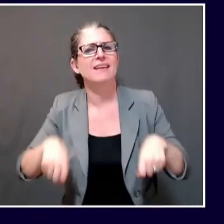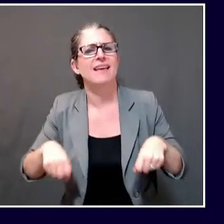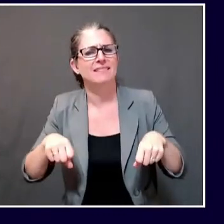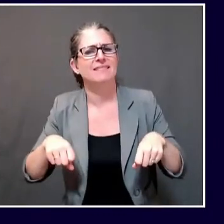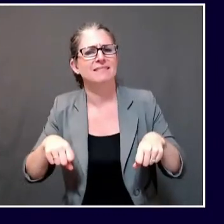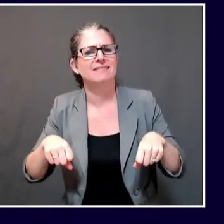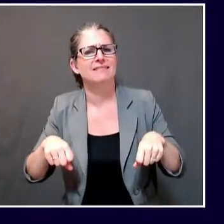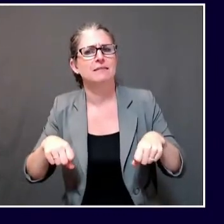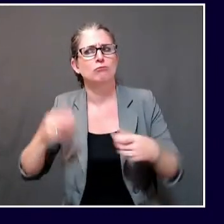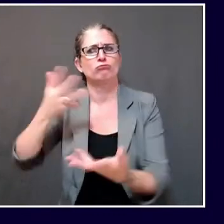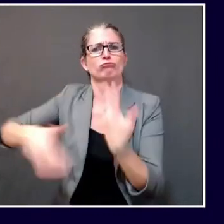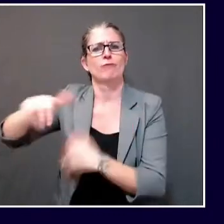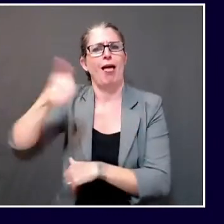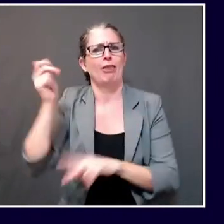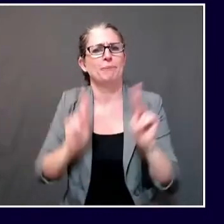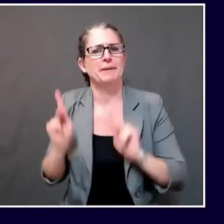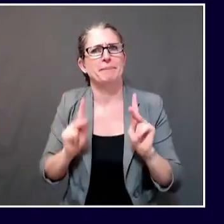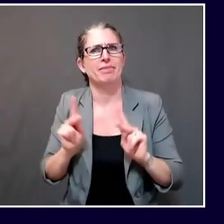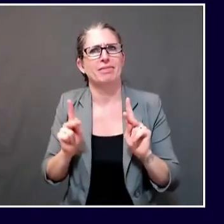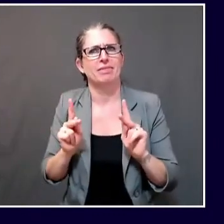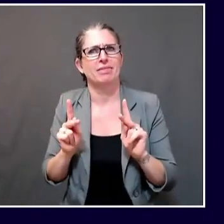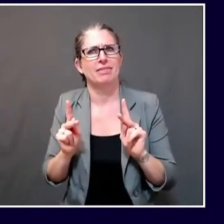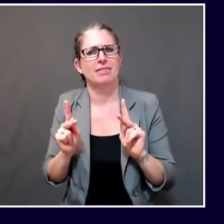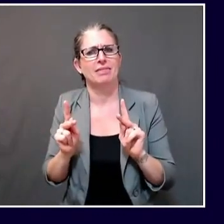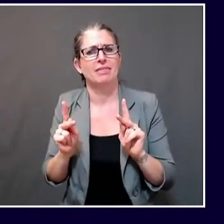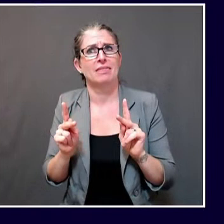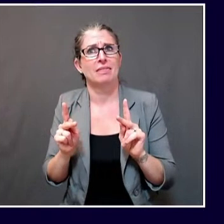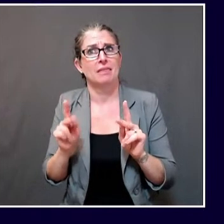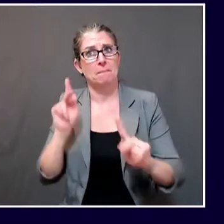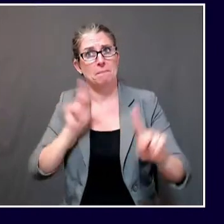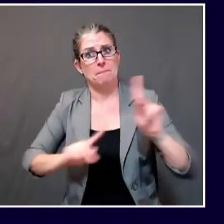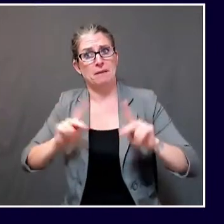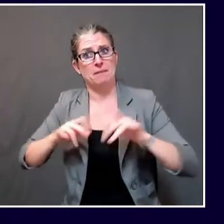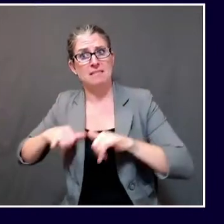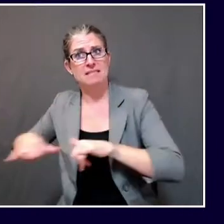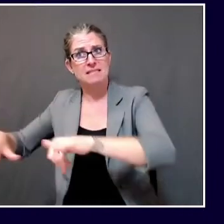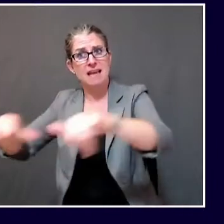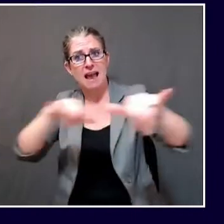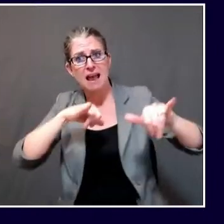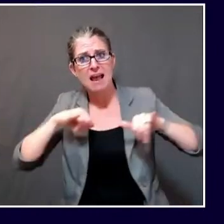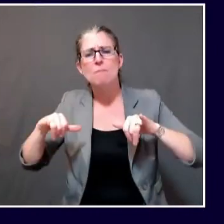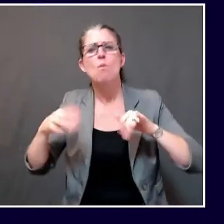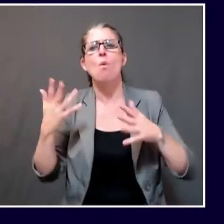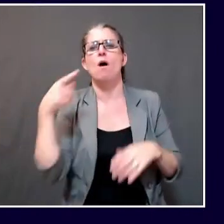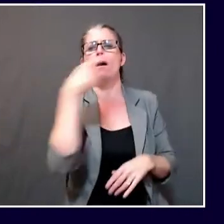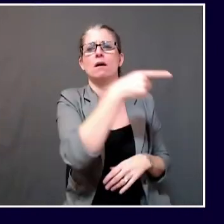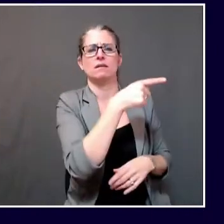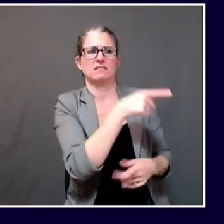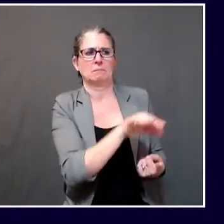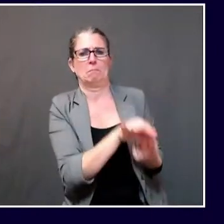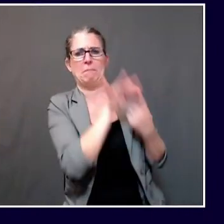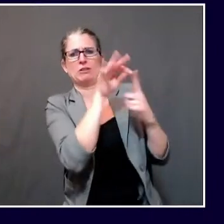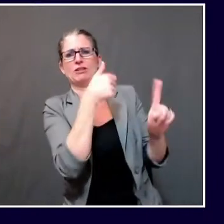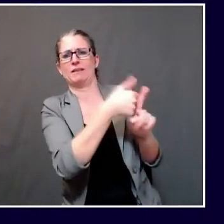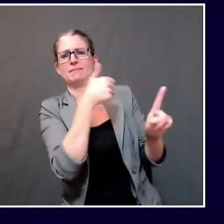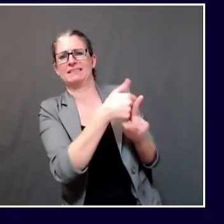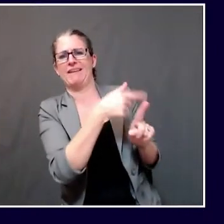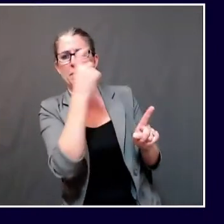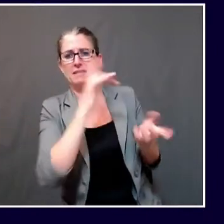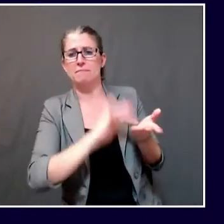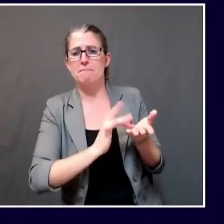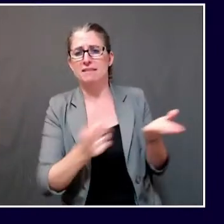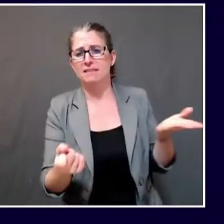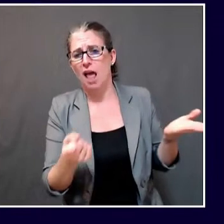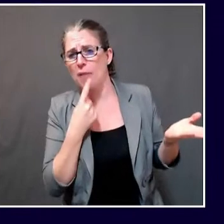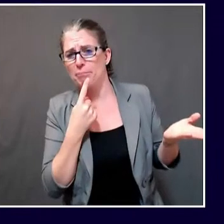track emergency use authorization? Sure. So the Maine CDC follows the US CDC's guidelines